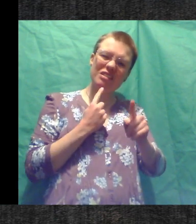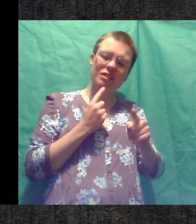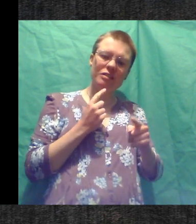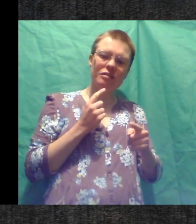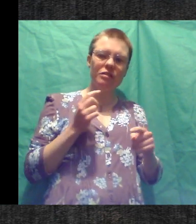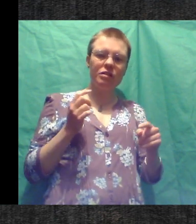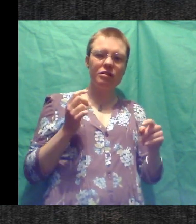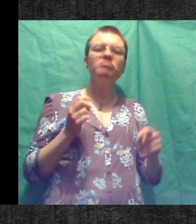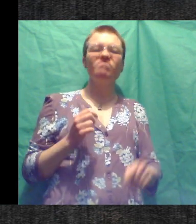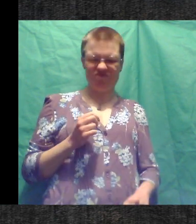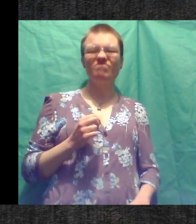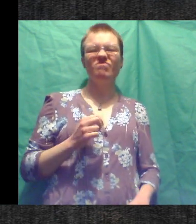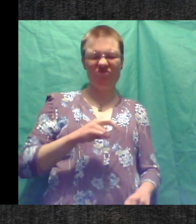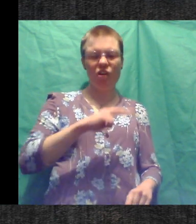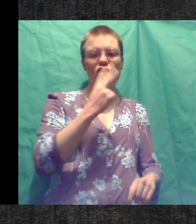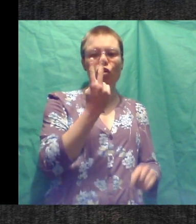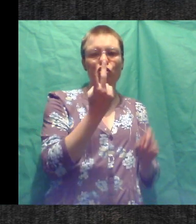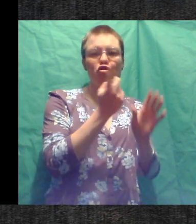prayers answered?